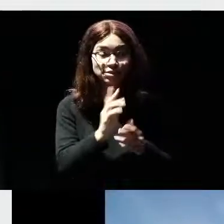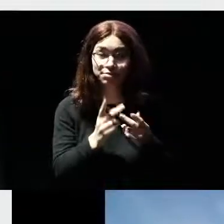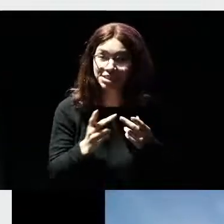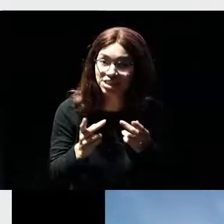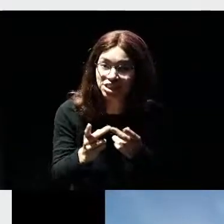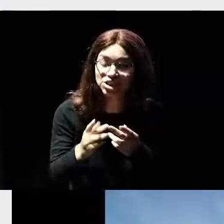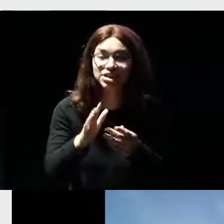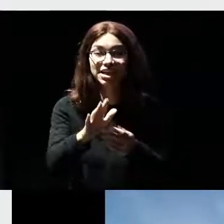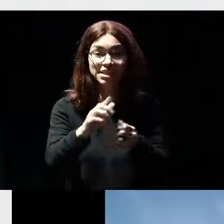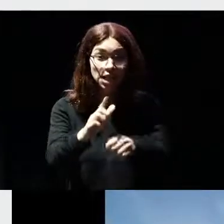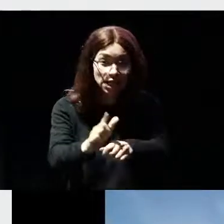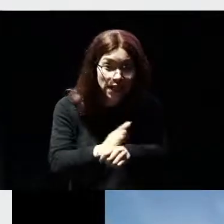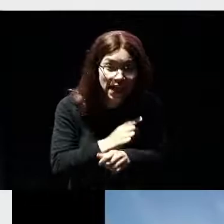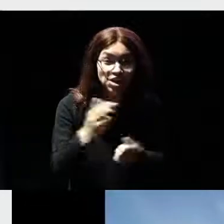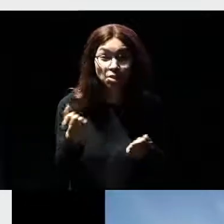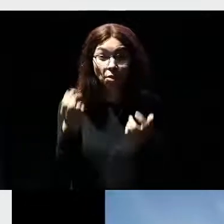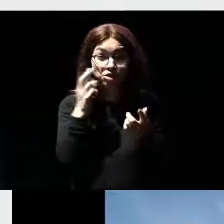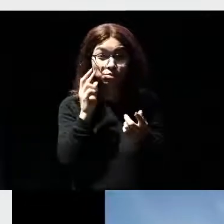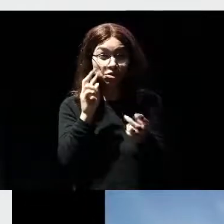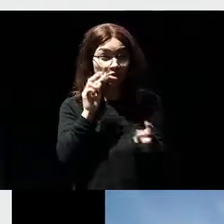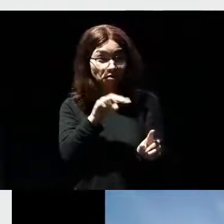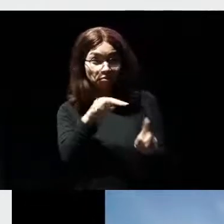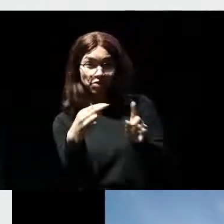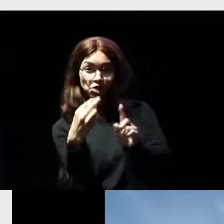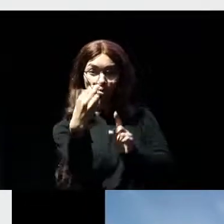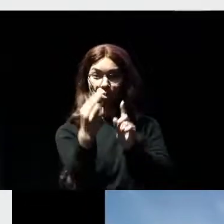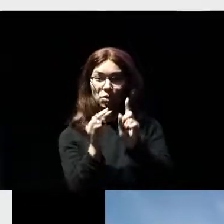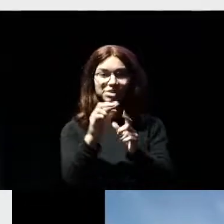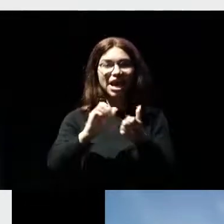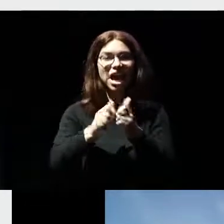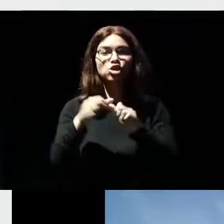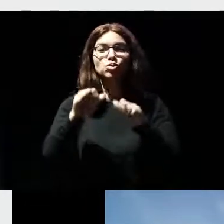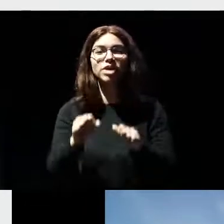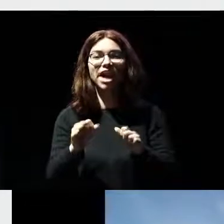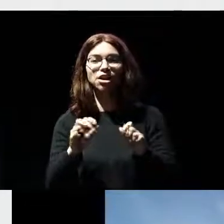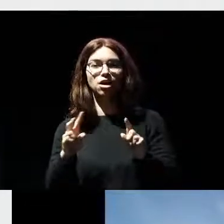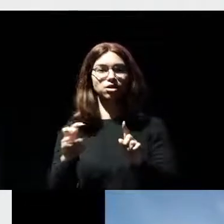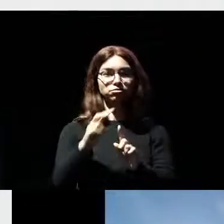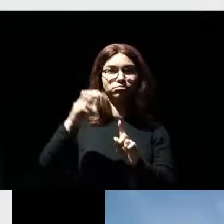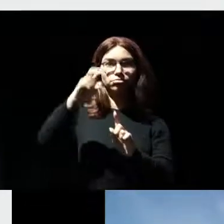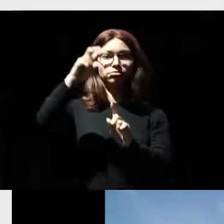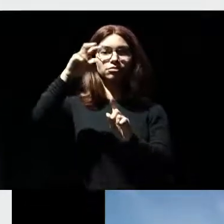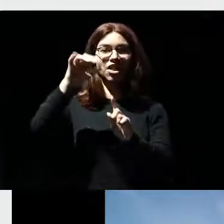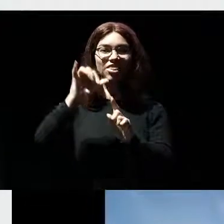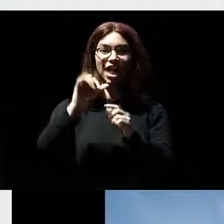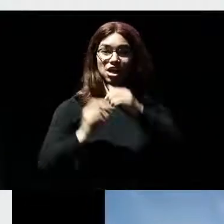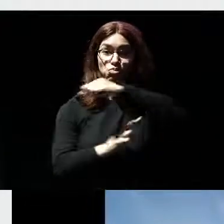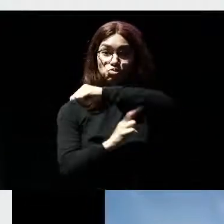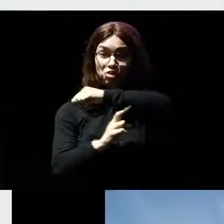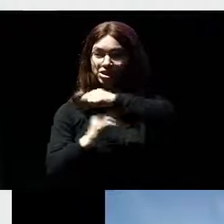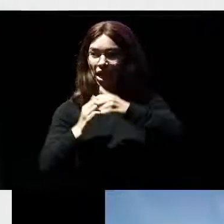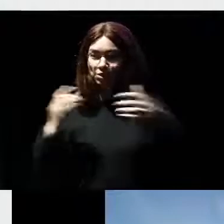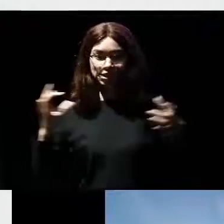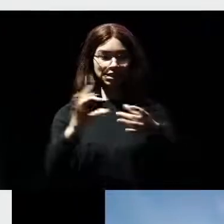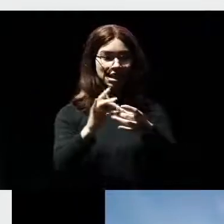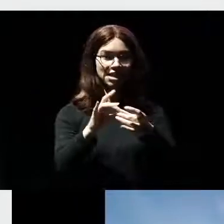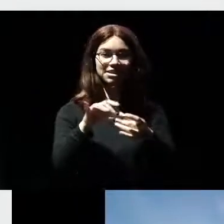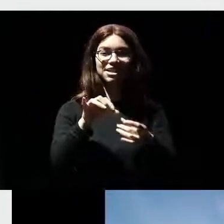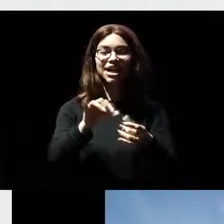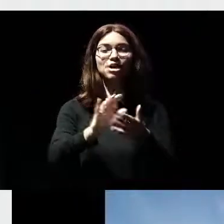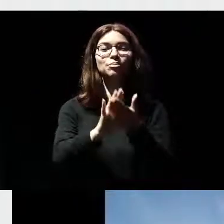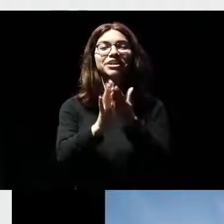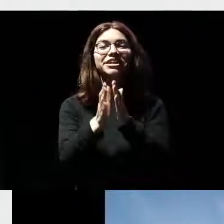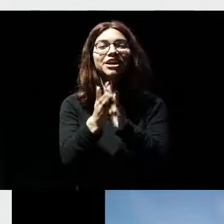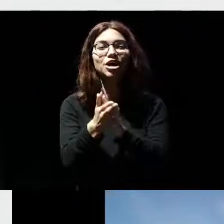length, the multiple vantage points, the way you can climb all over the bridge, what it connects to, that it also acts as a